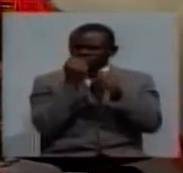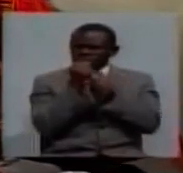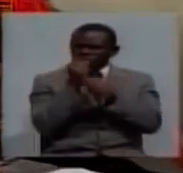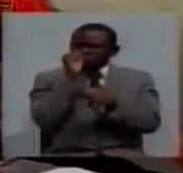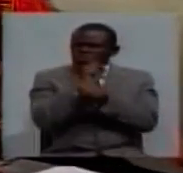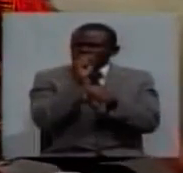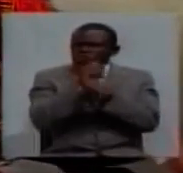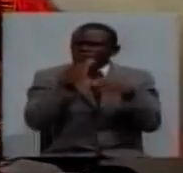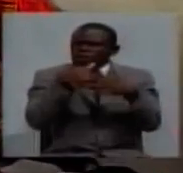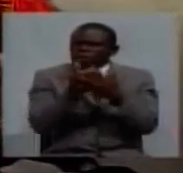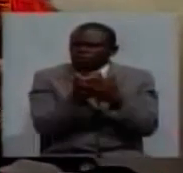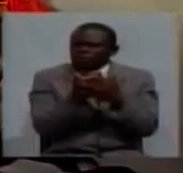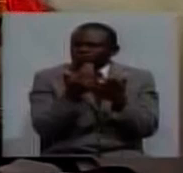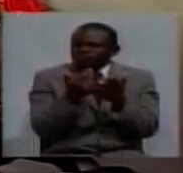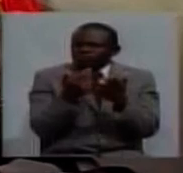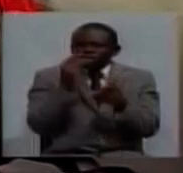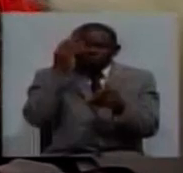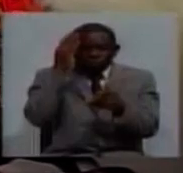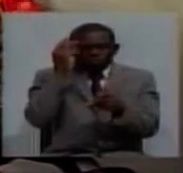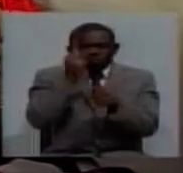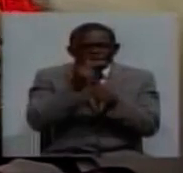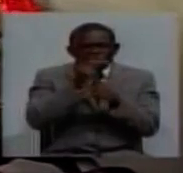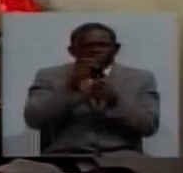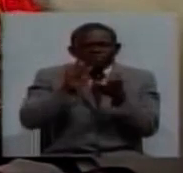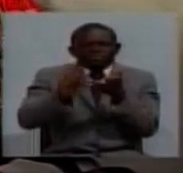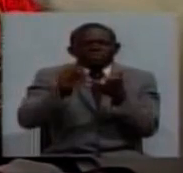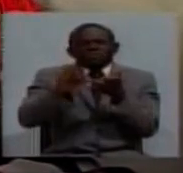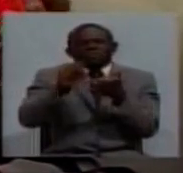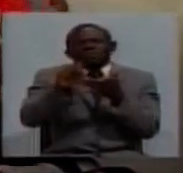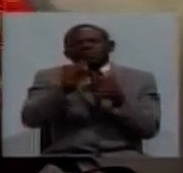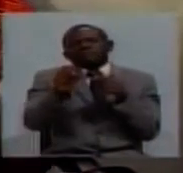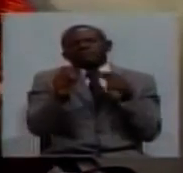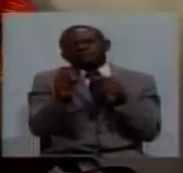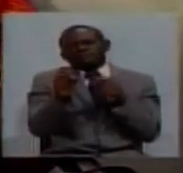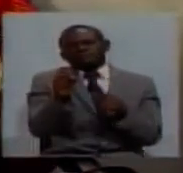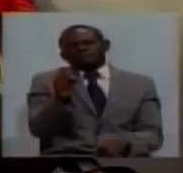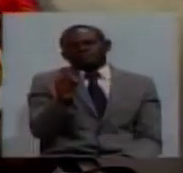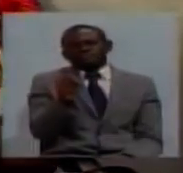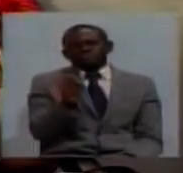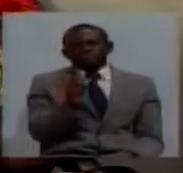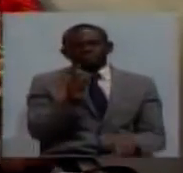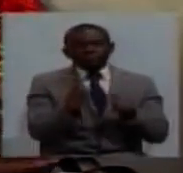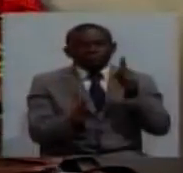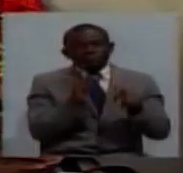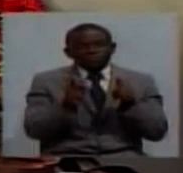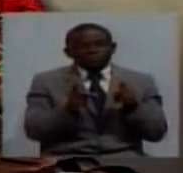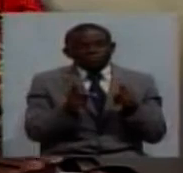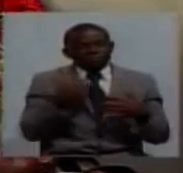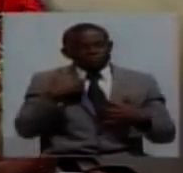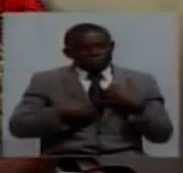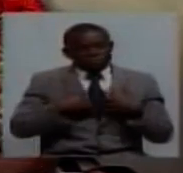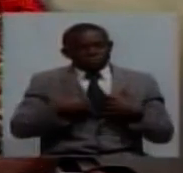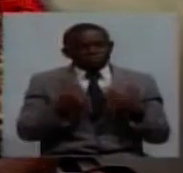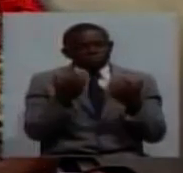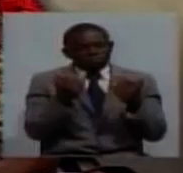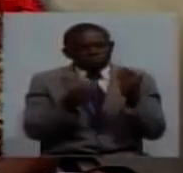saying people are in a hurry, yes. So for us to actually not lose momentum is to find what are the low-hanging fruits in this sector. Can